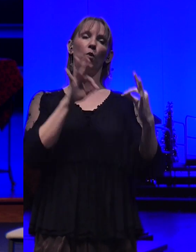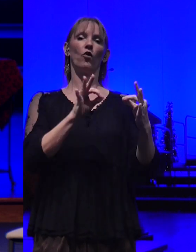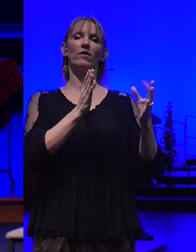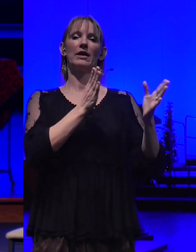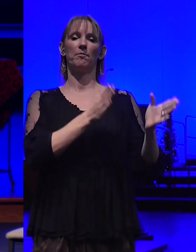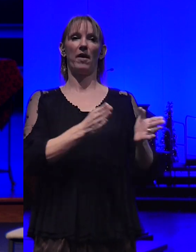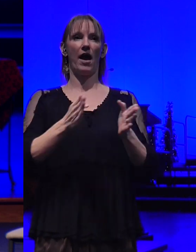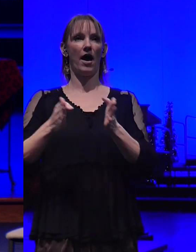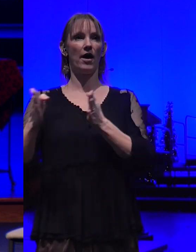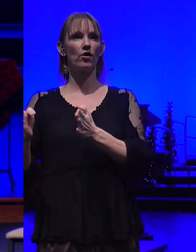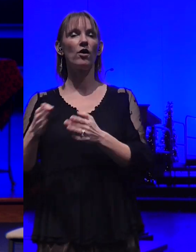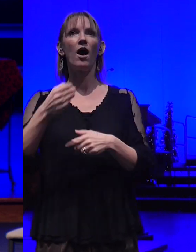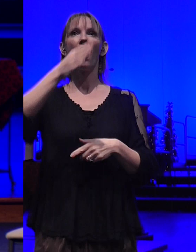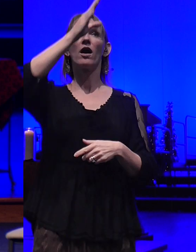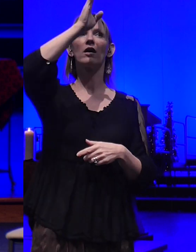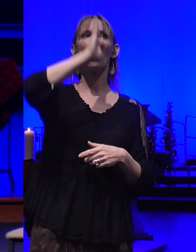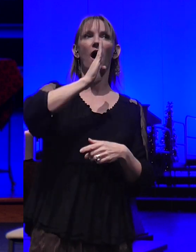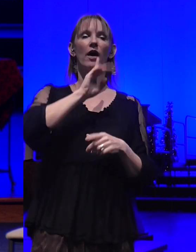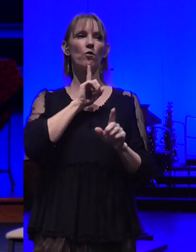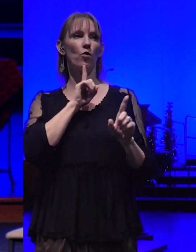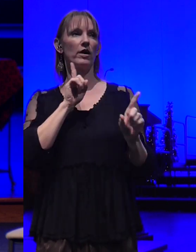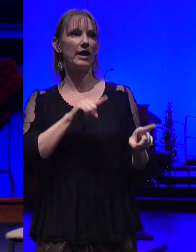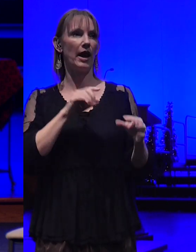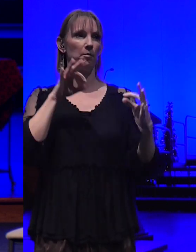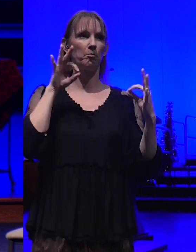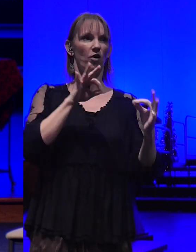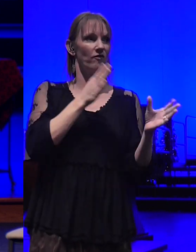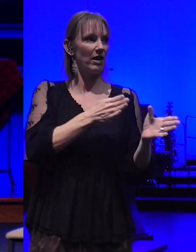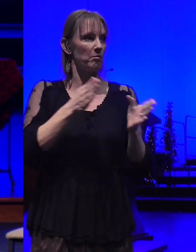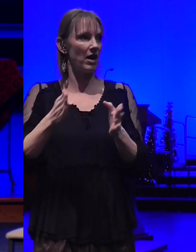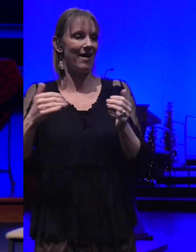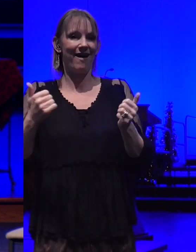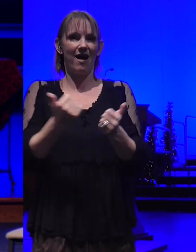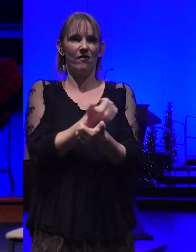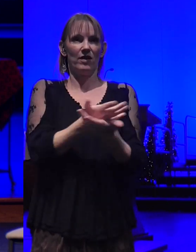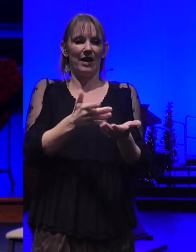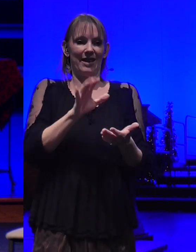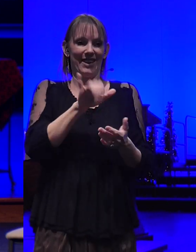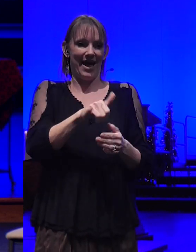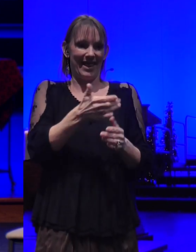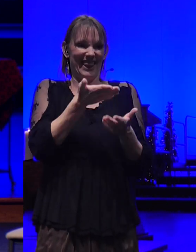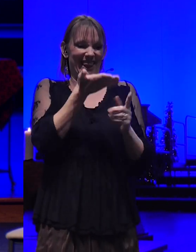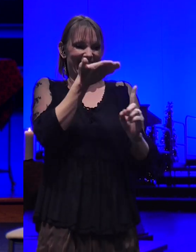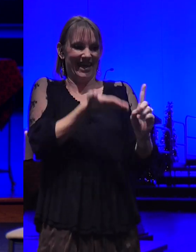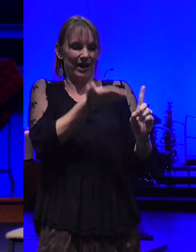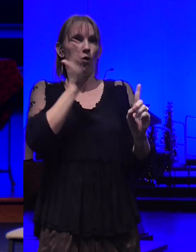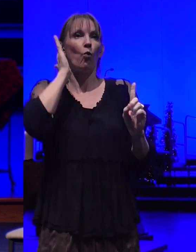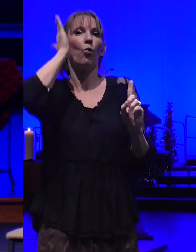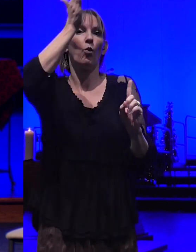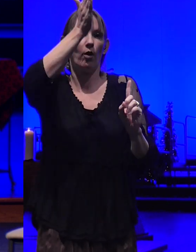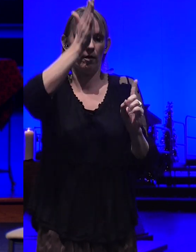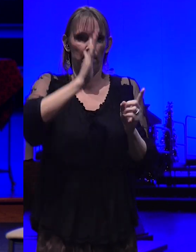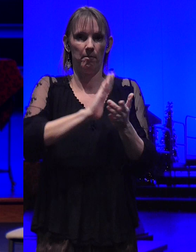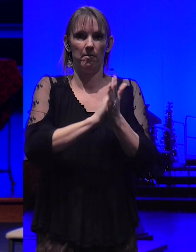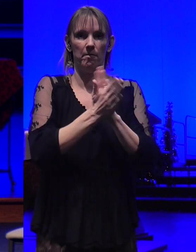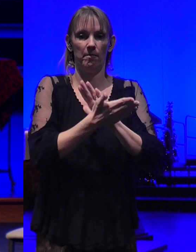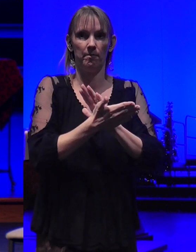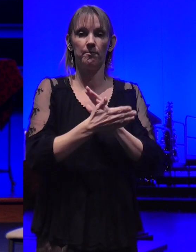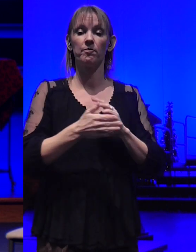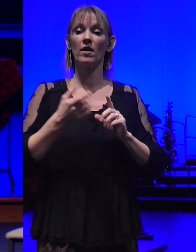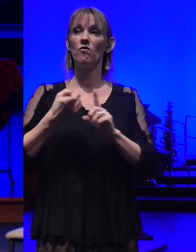The God-ordained perfect pattern of whatever that thing is and would be. Out of this divine